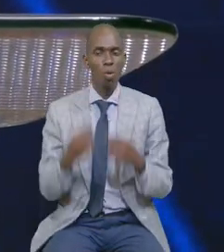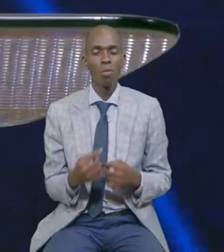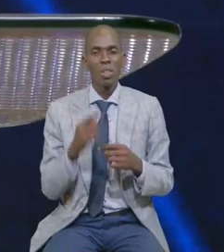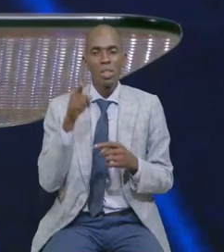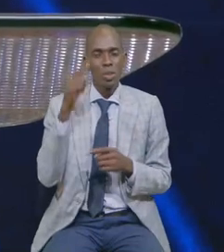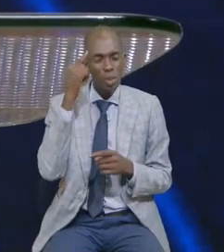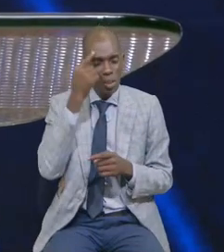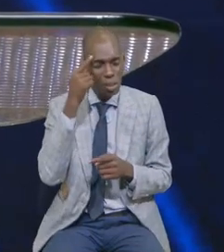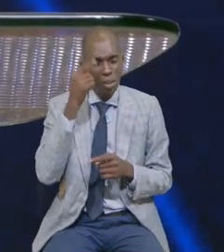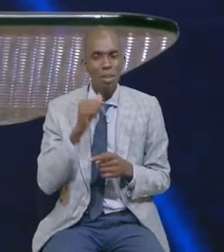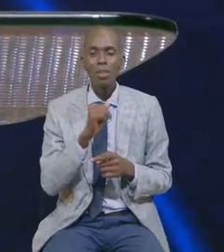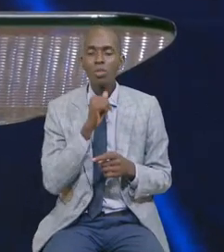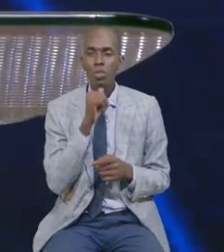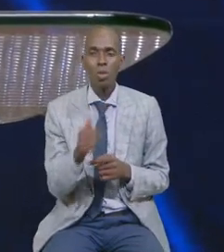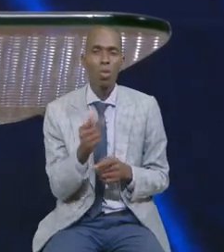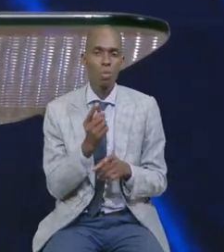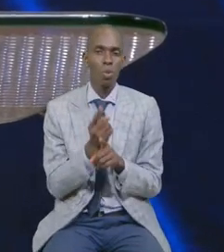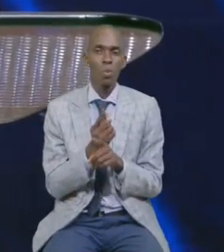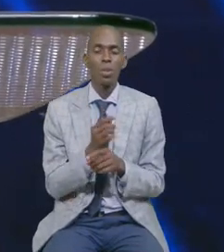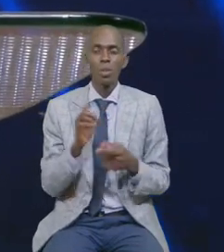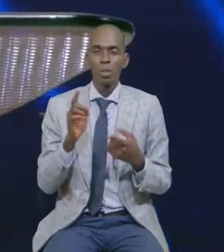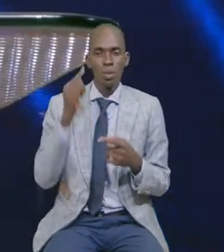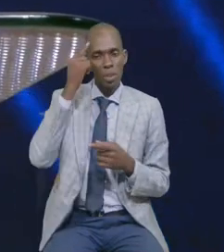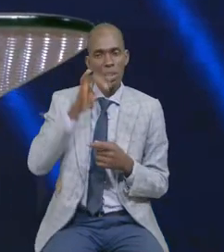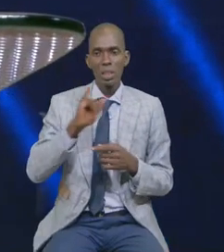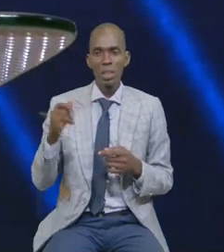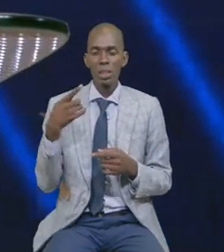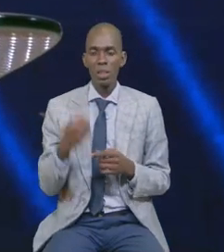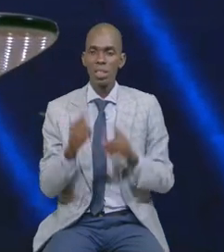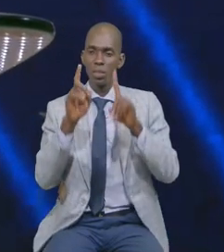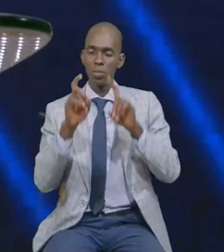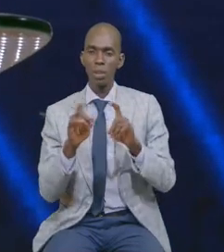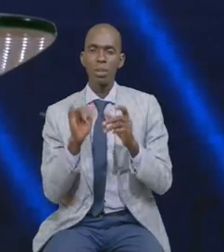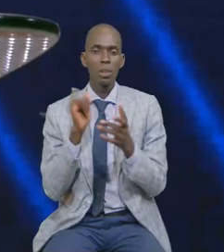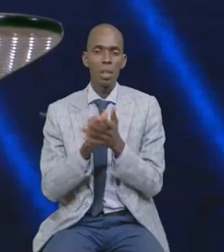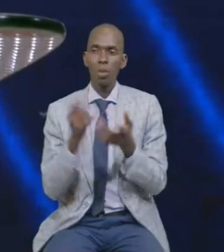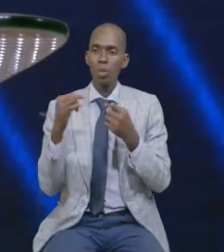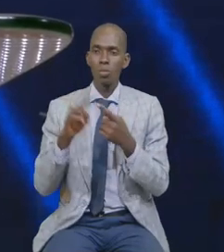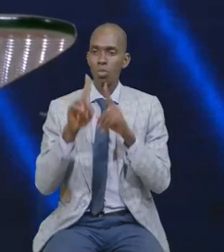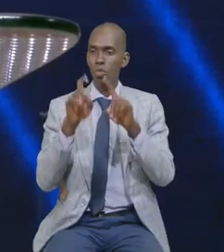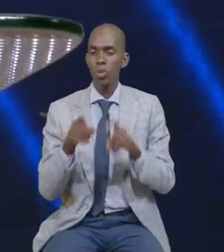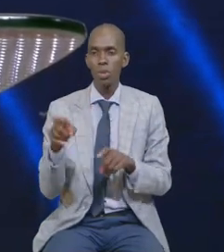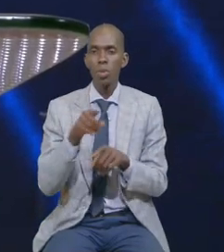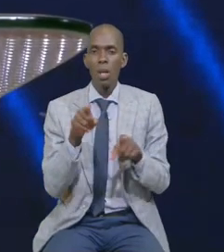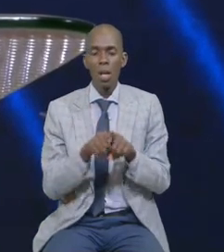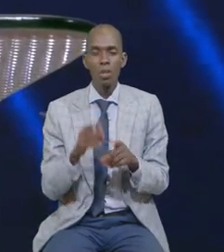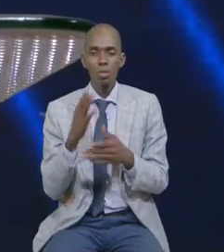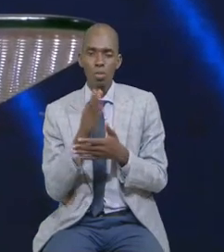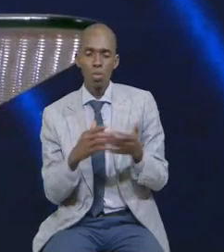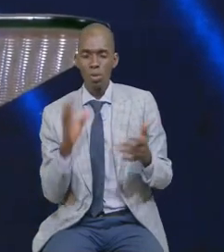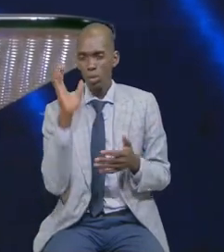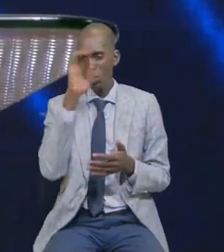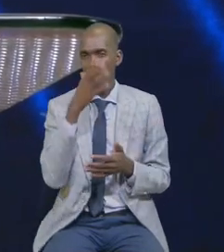strange concerning the fiery trial which is to try you, as though some strange thing